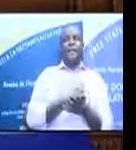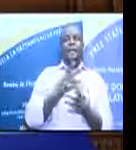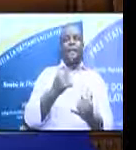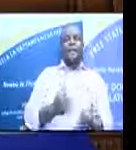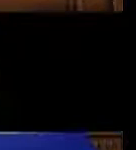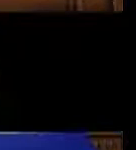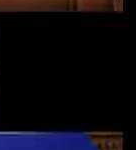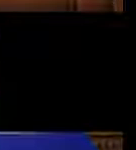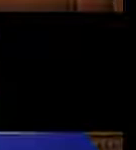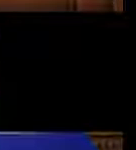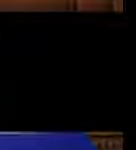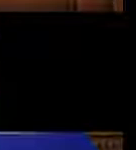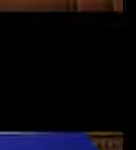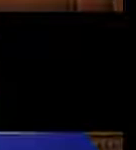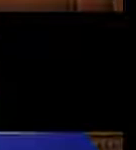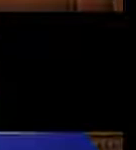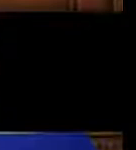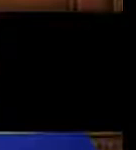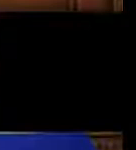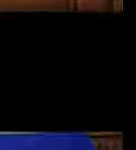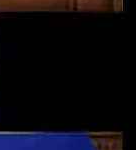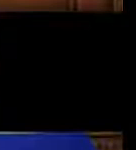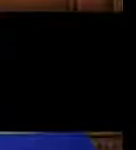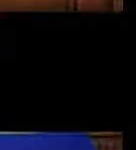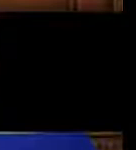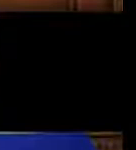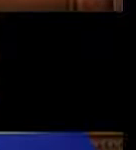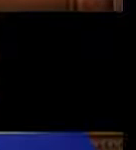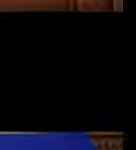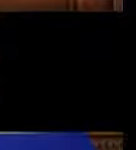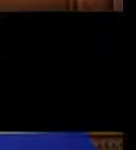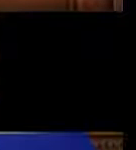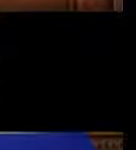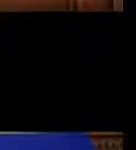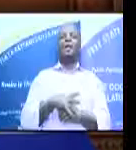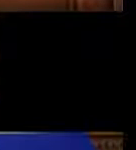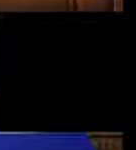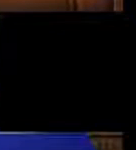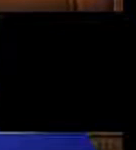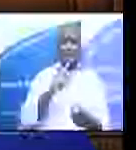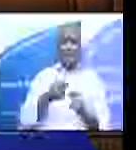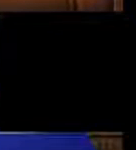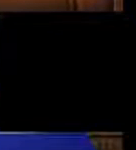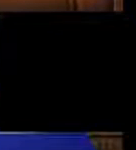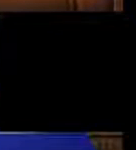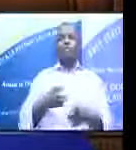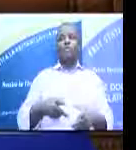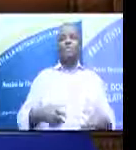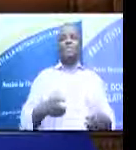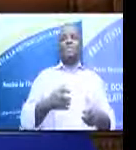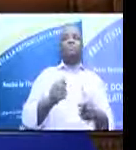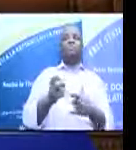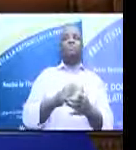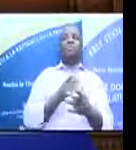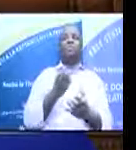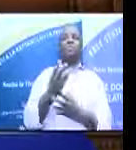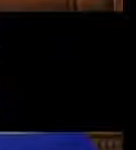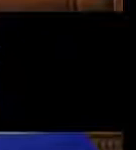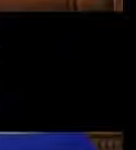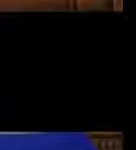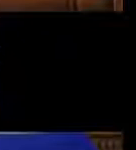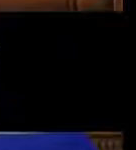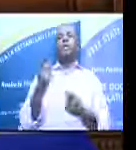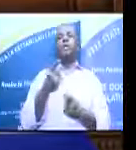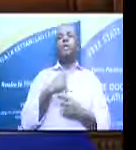prosthetic services, we reduced the backlog of these devices, giving devices to the people